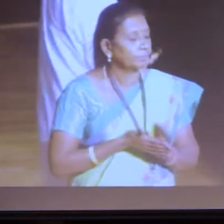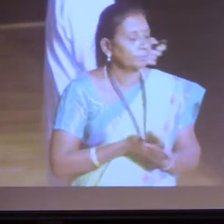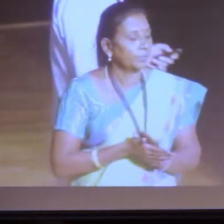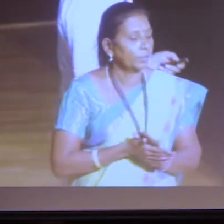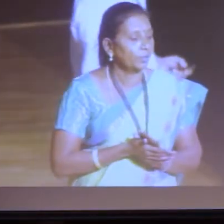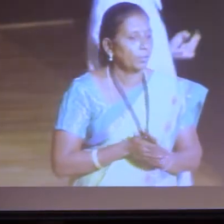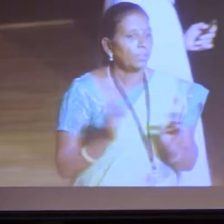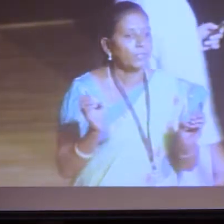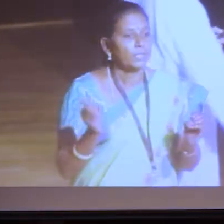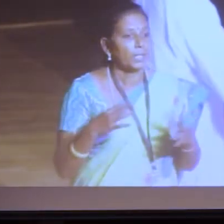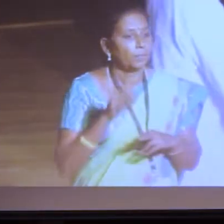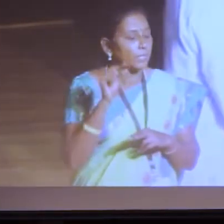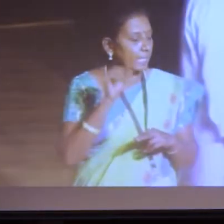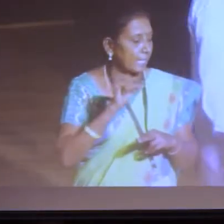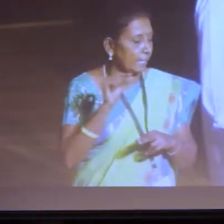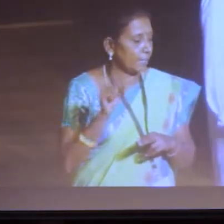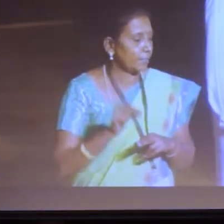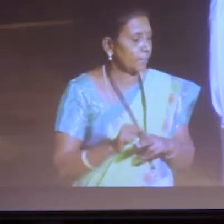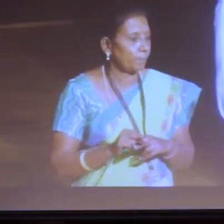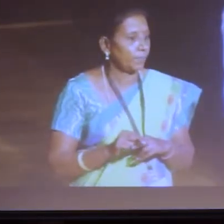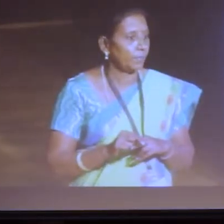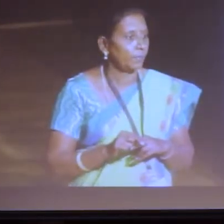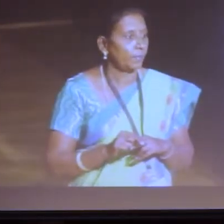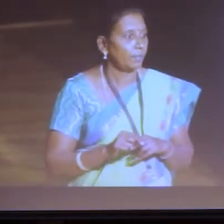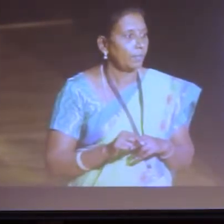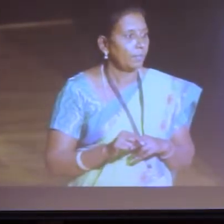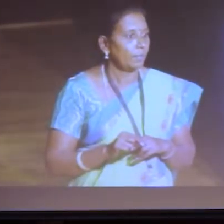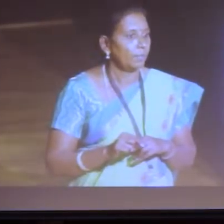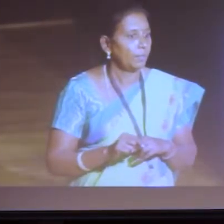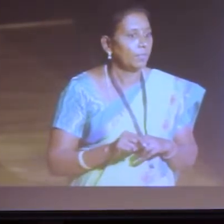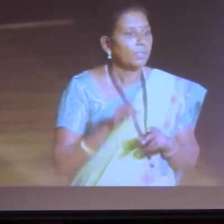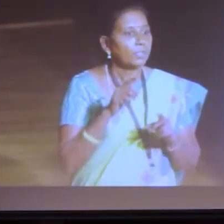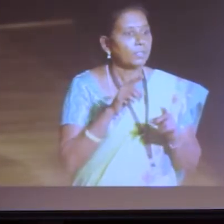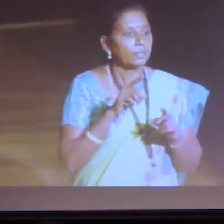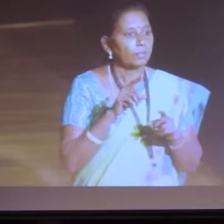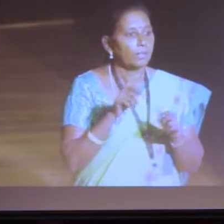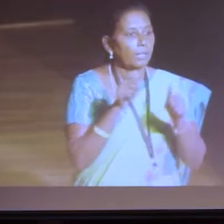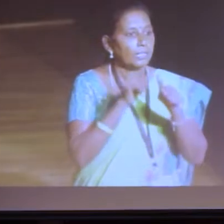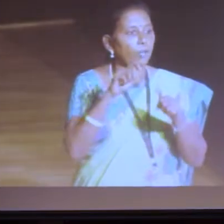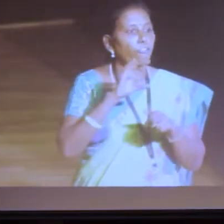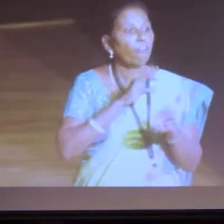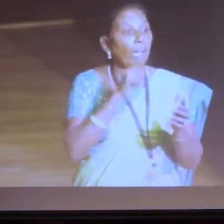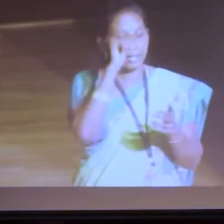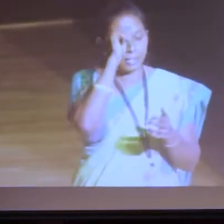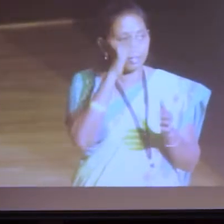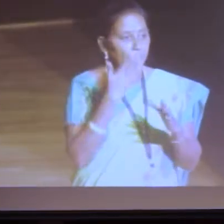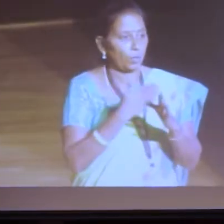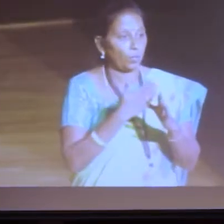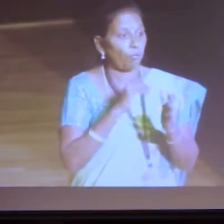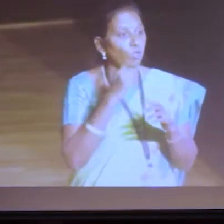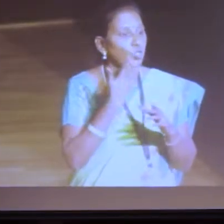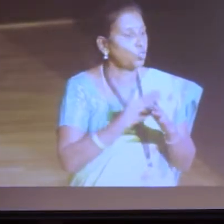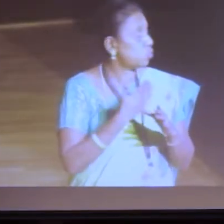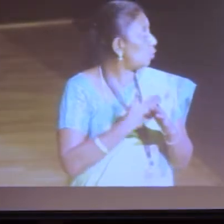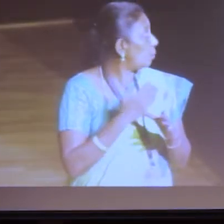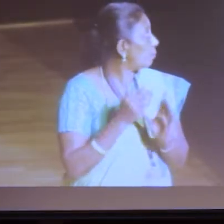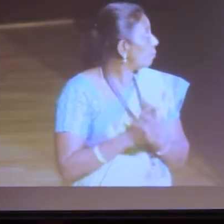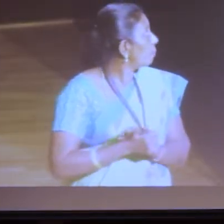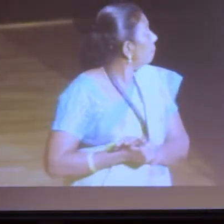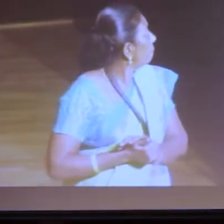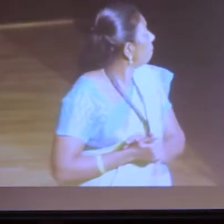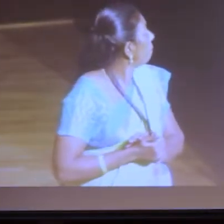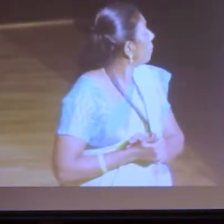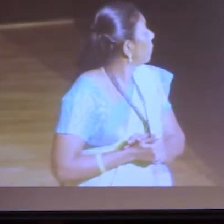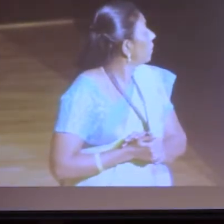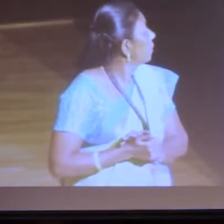We are not starting from scratch. cspathshala.org, ACM India, has done a wonderful job in creating a complete curriculum